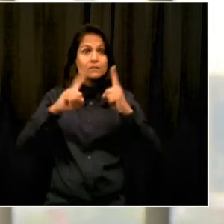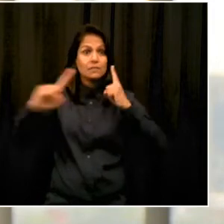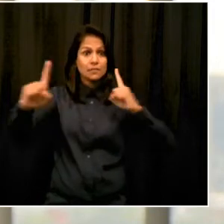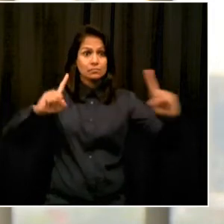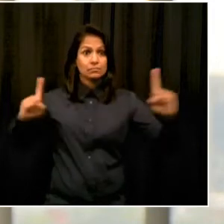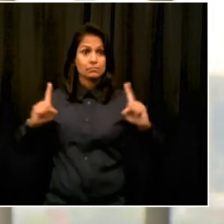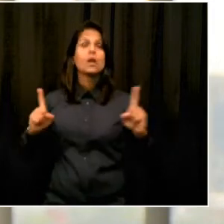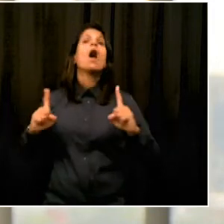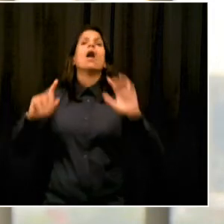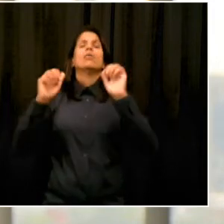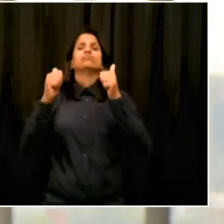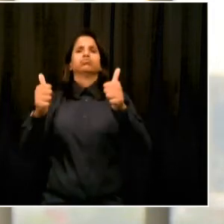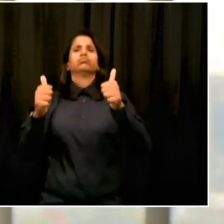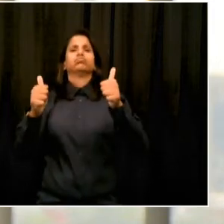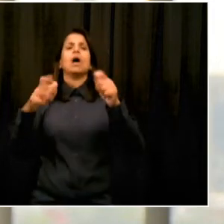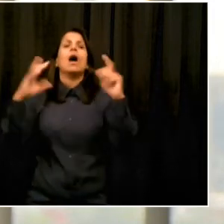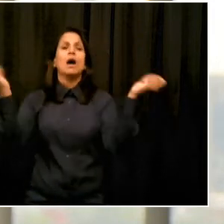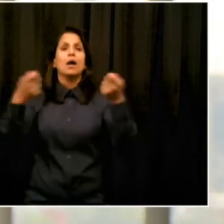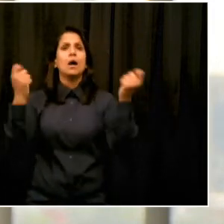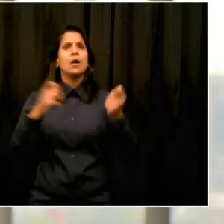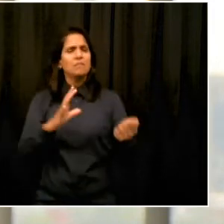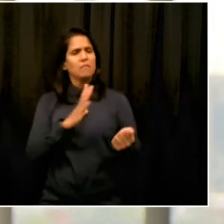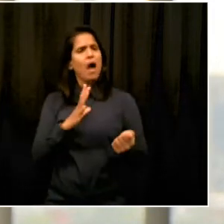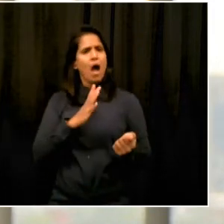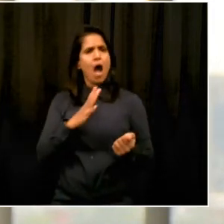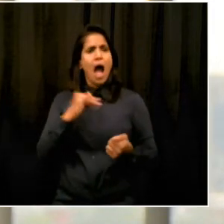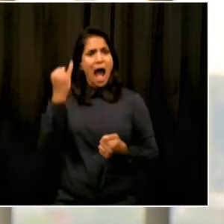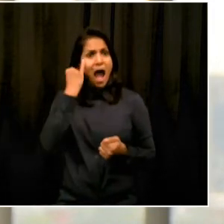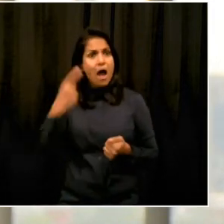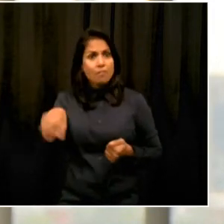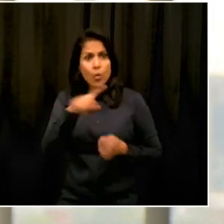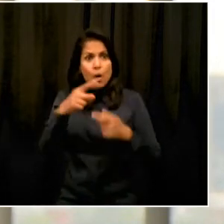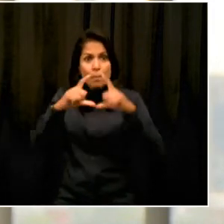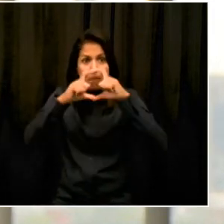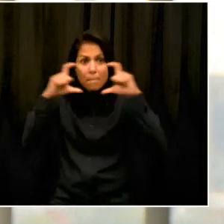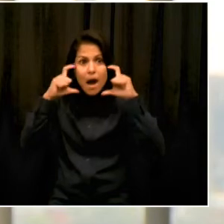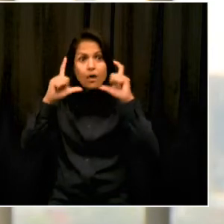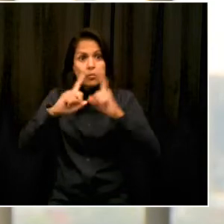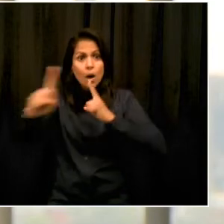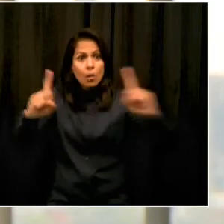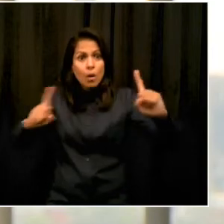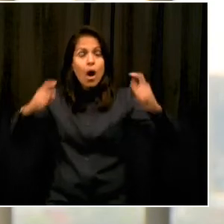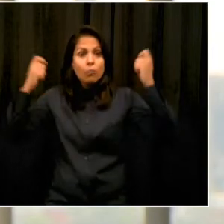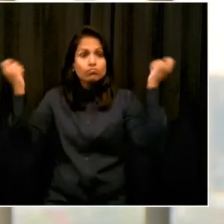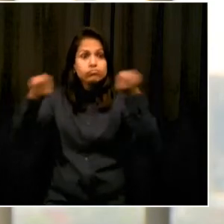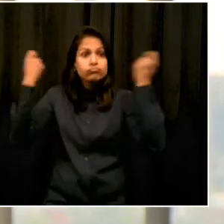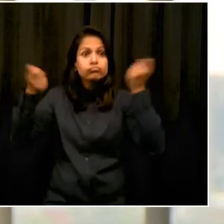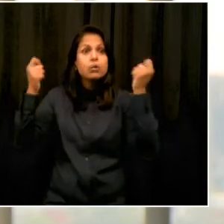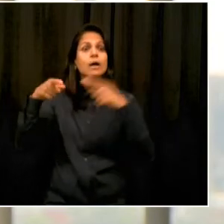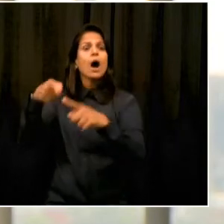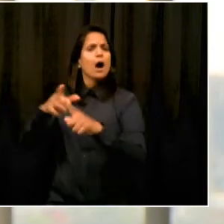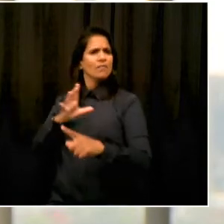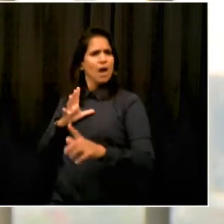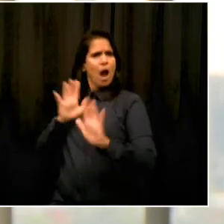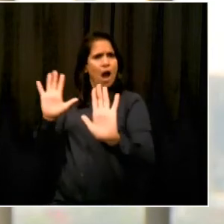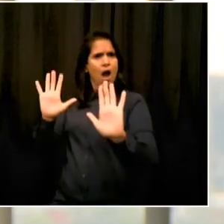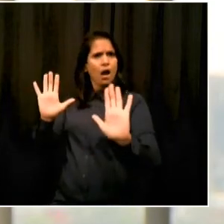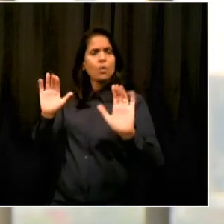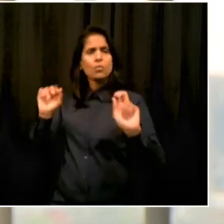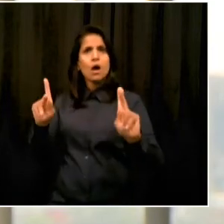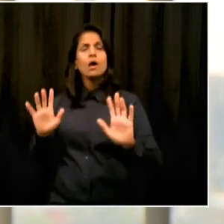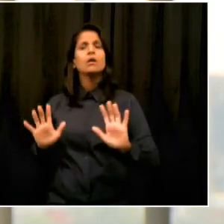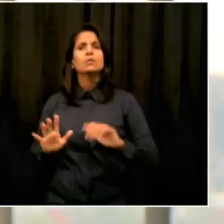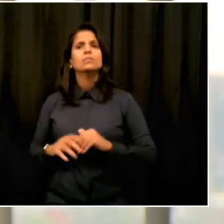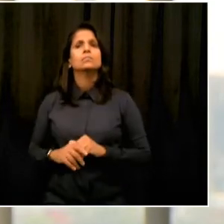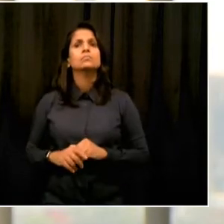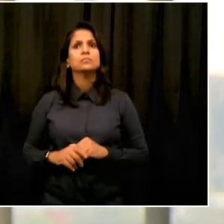I, with the mayor, are watching very closely the numbers. We look at them every day, sometimes more than once a day. We look at the